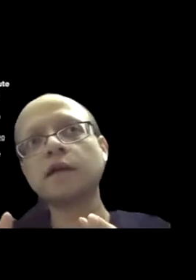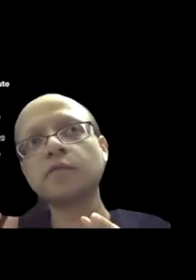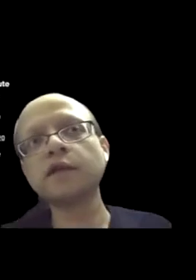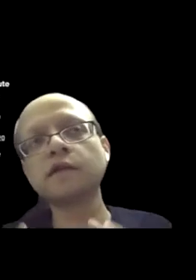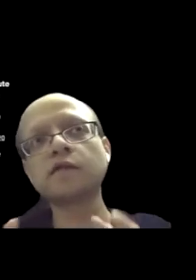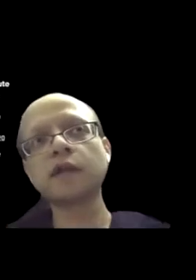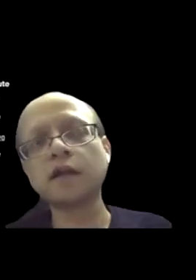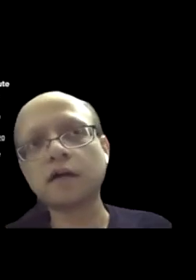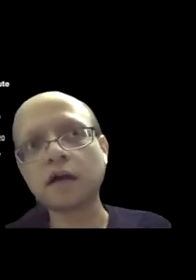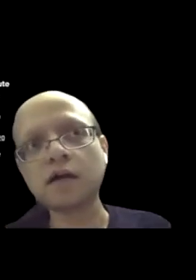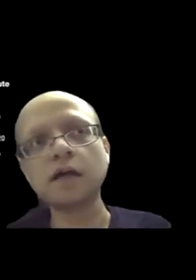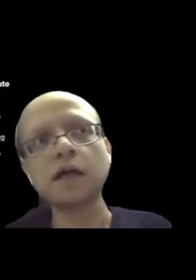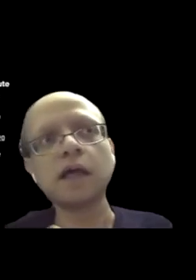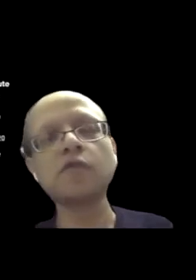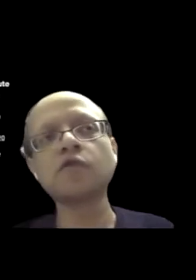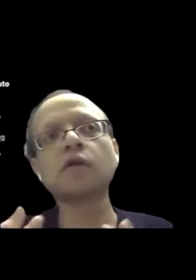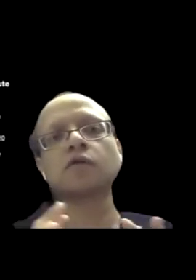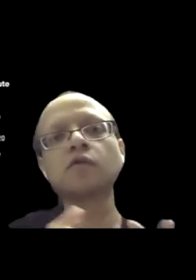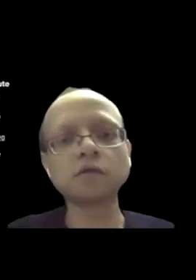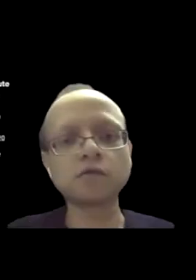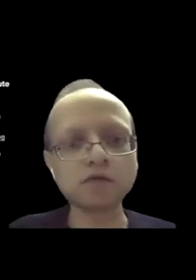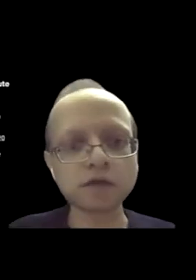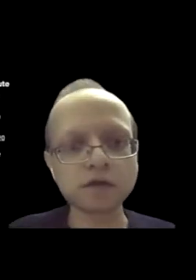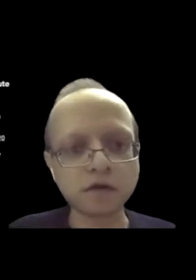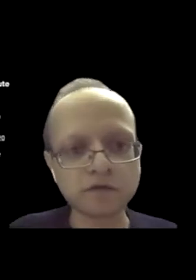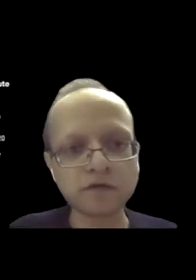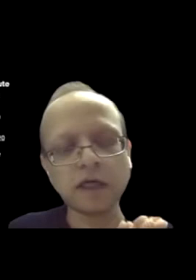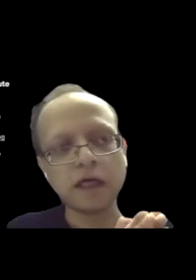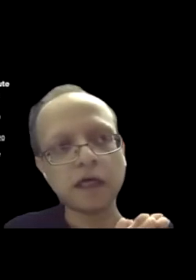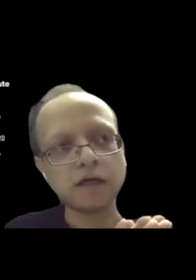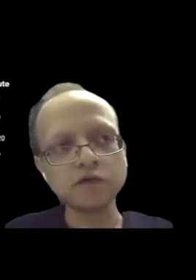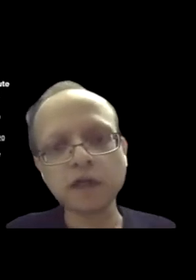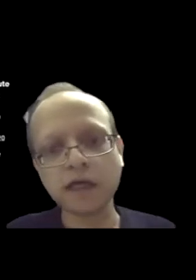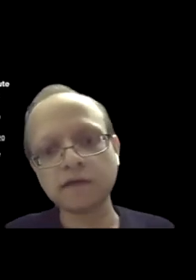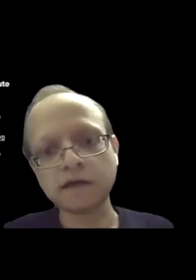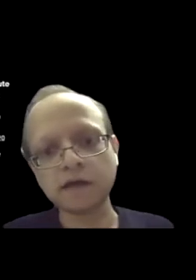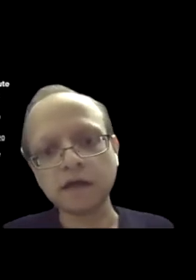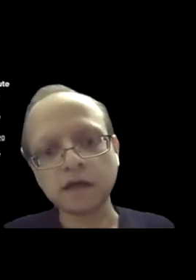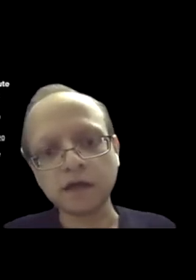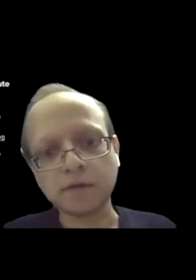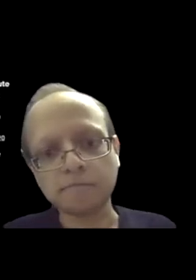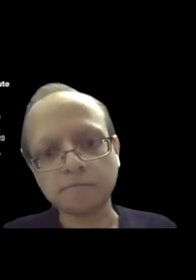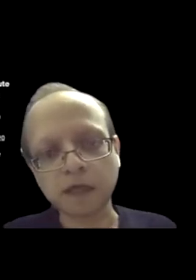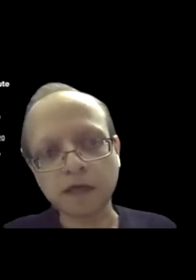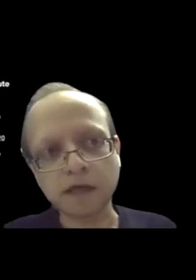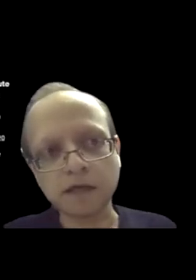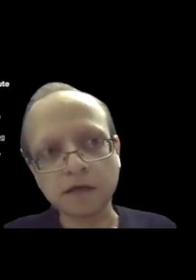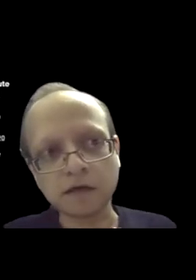missing pieces of data are if you were to go the route of utilizing